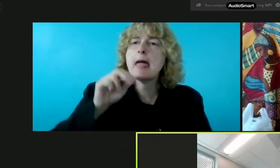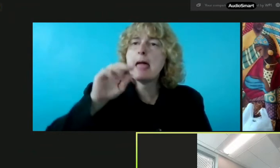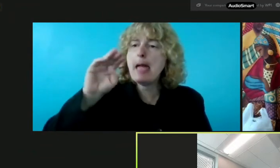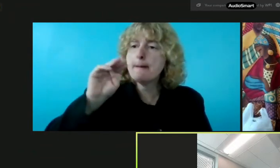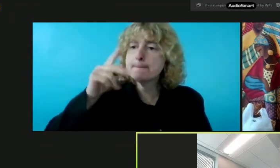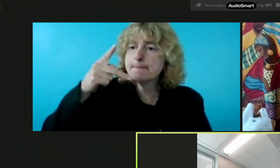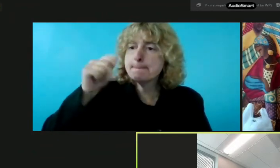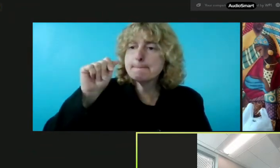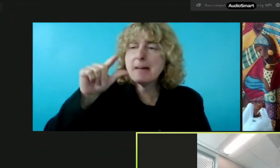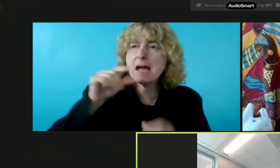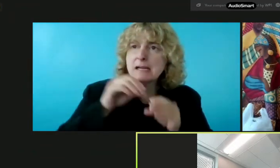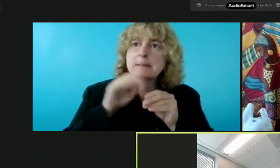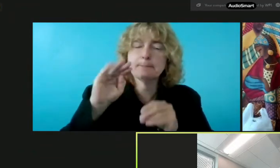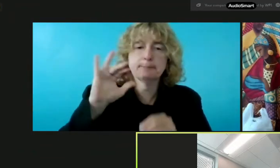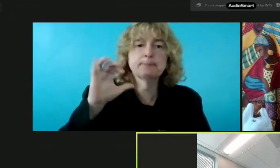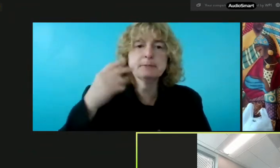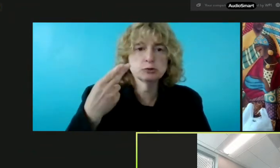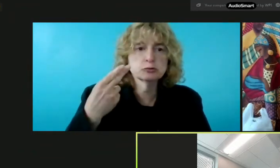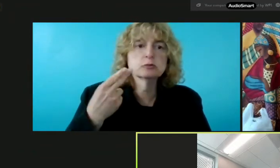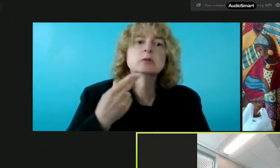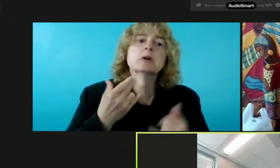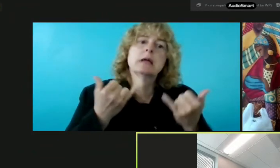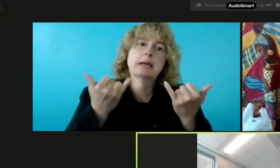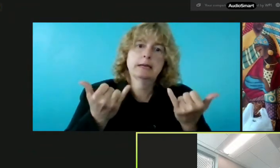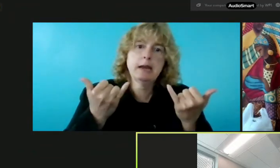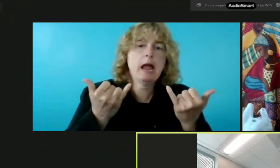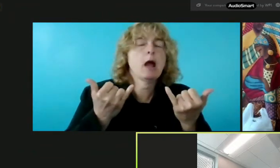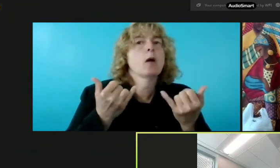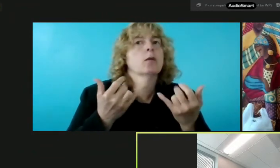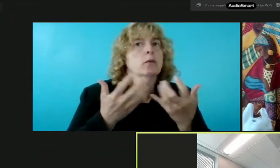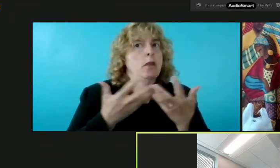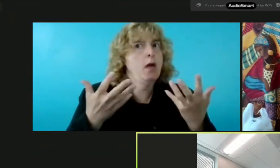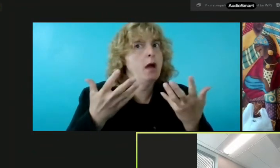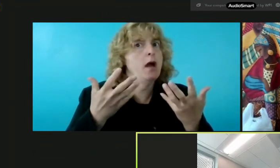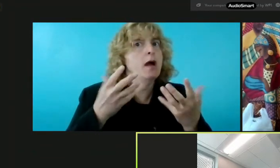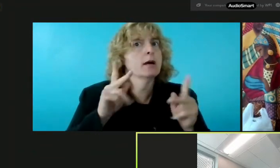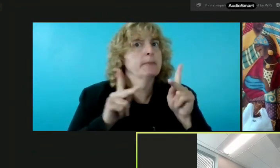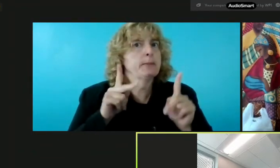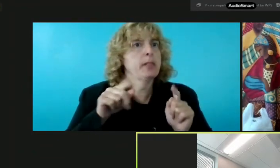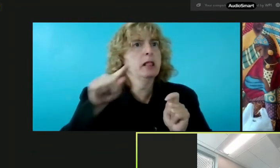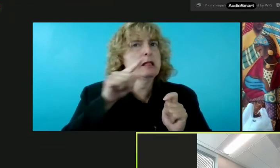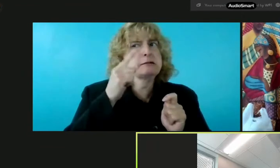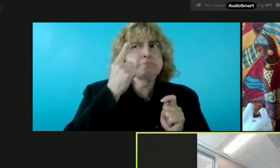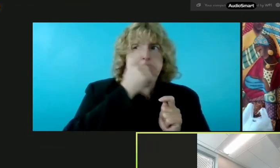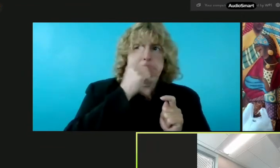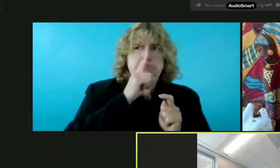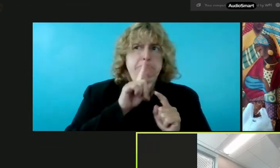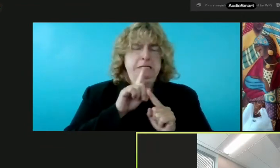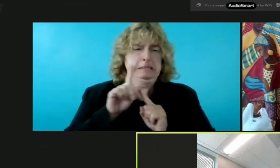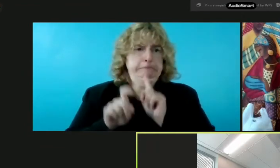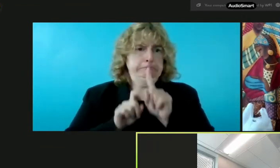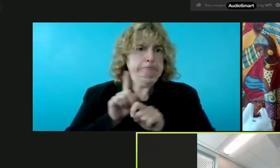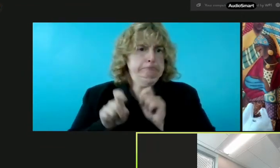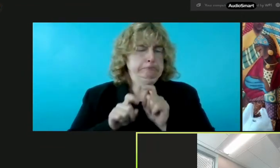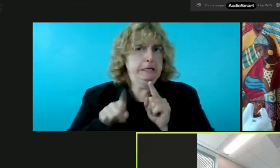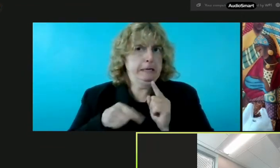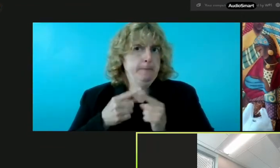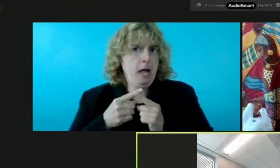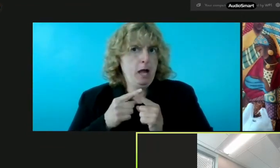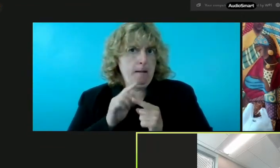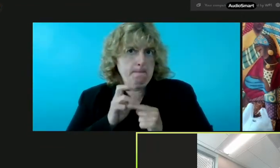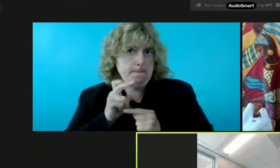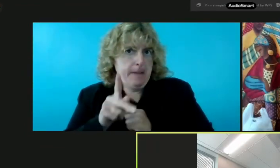And right now there's a lot of questions surrounding, returning to work. Returning to work, a lot of